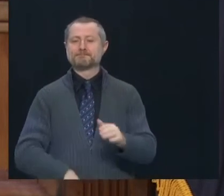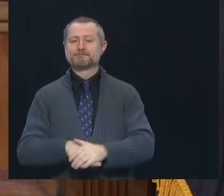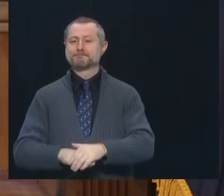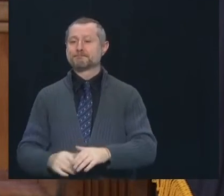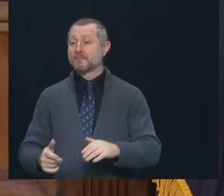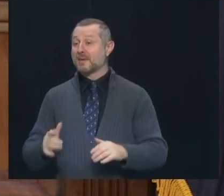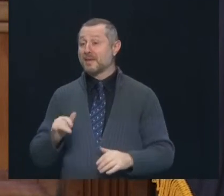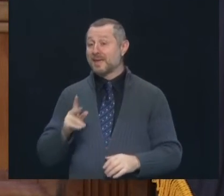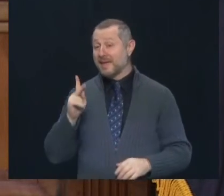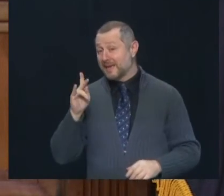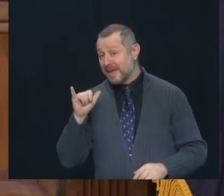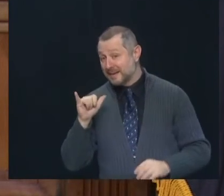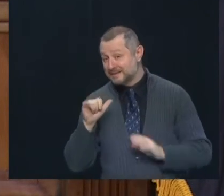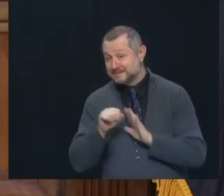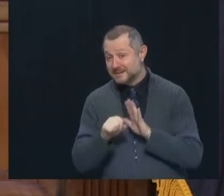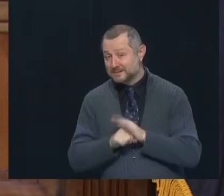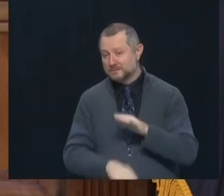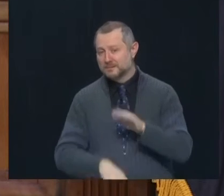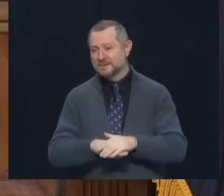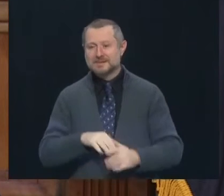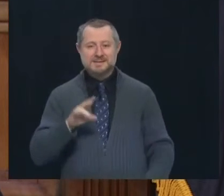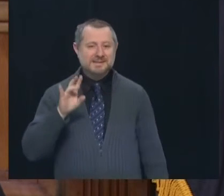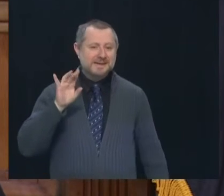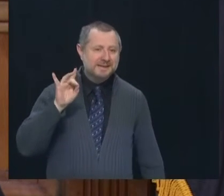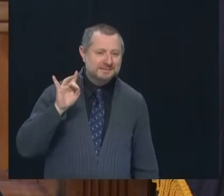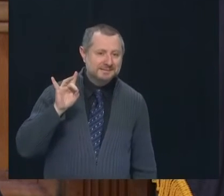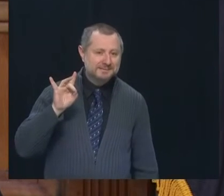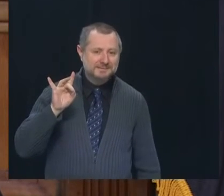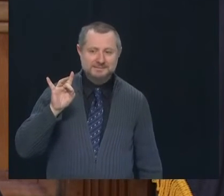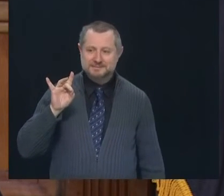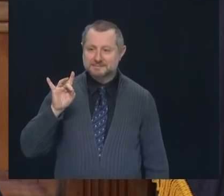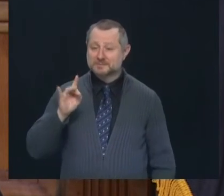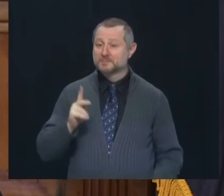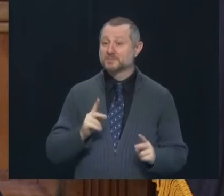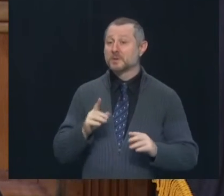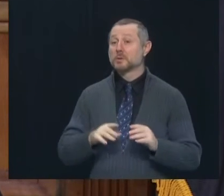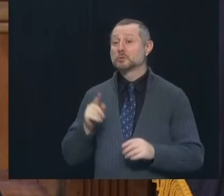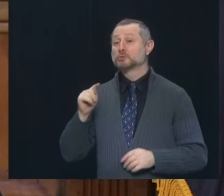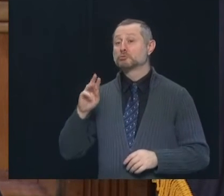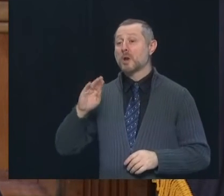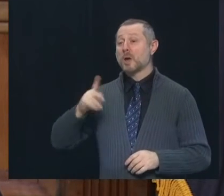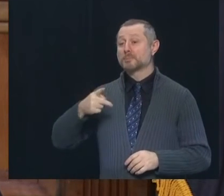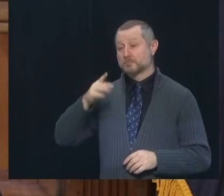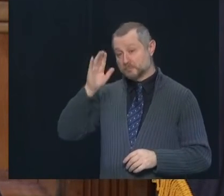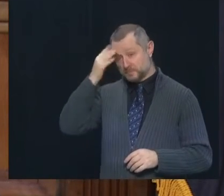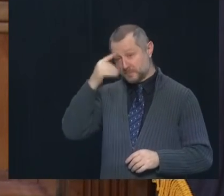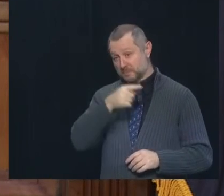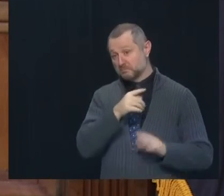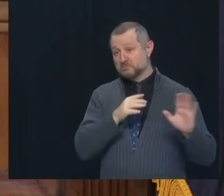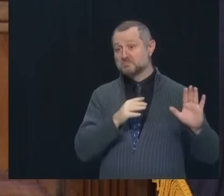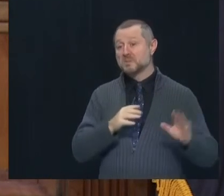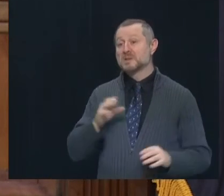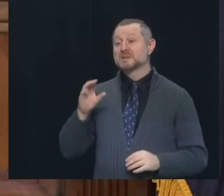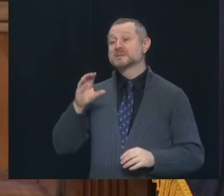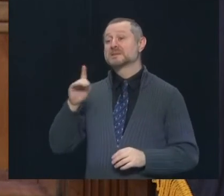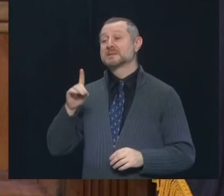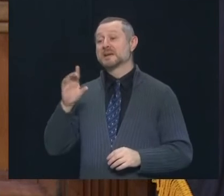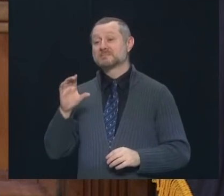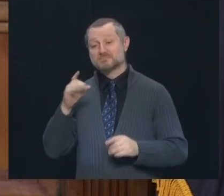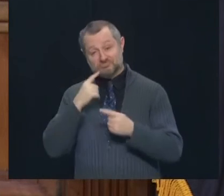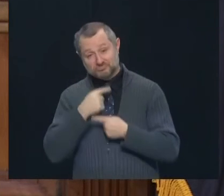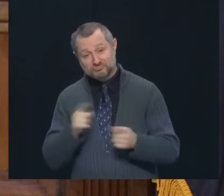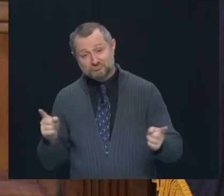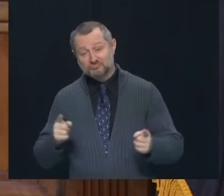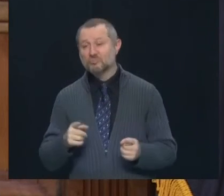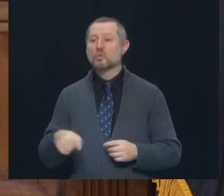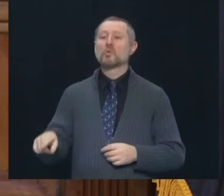Kentucky went to no more than 8 people in a home. Trump administration, CDC, says you should